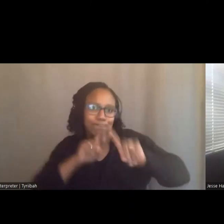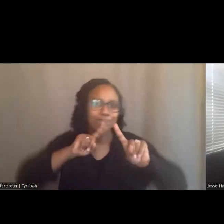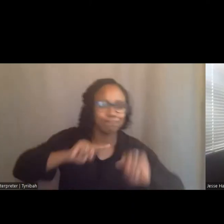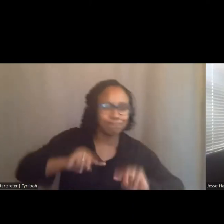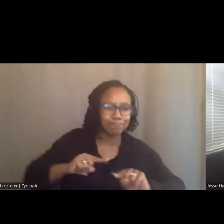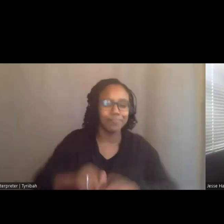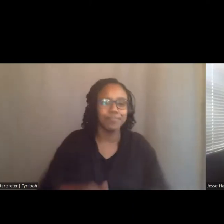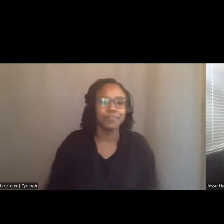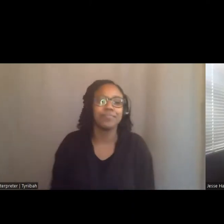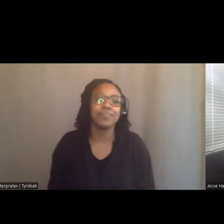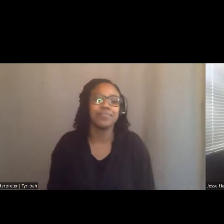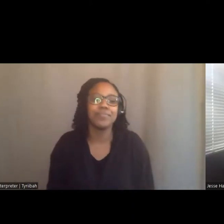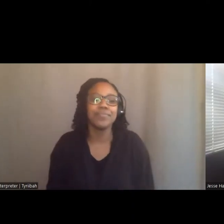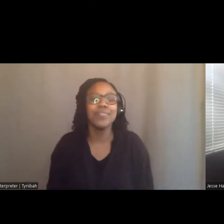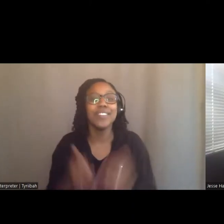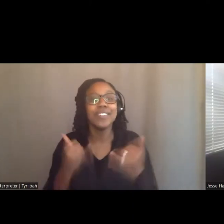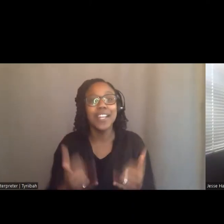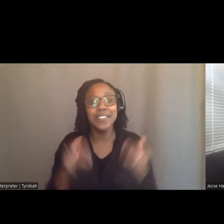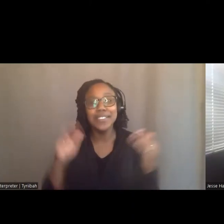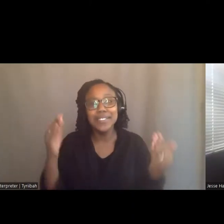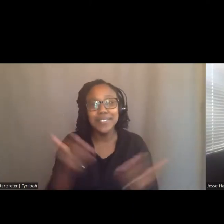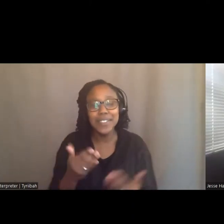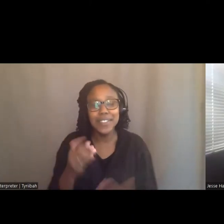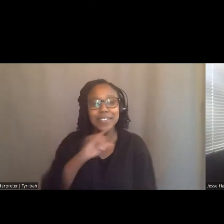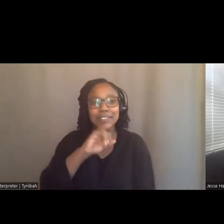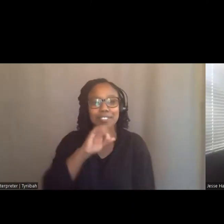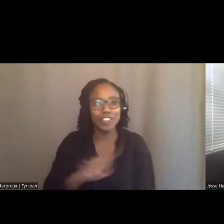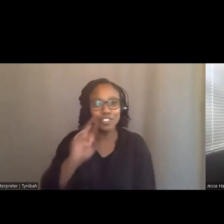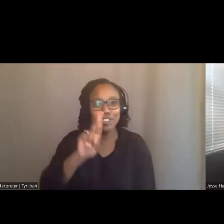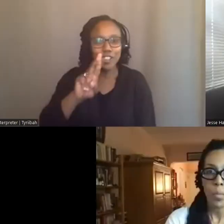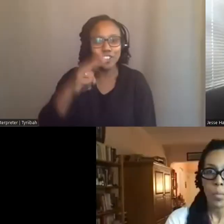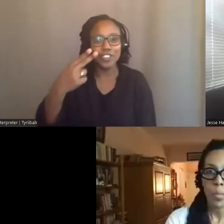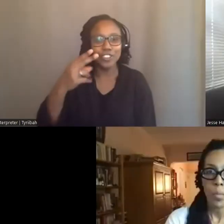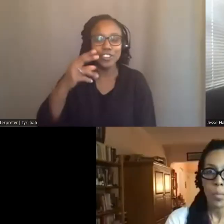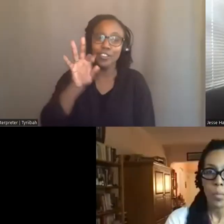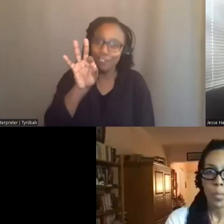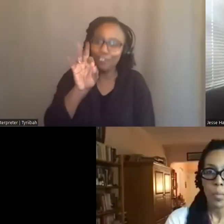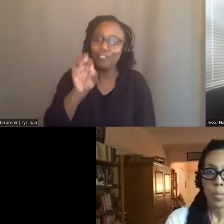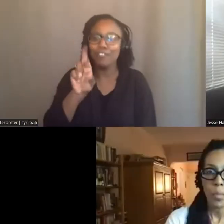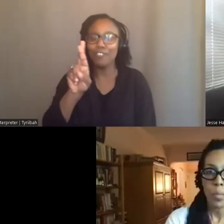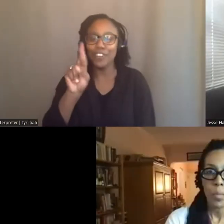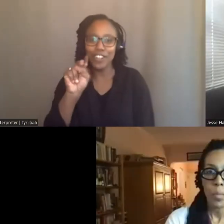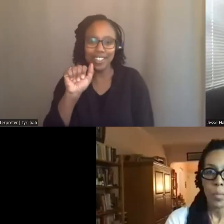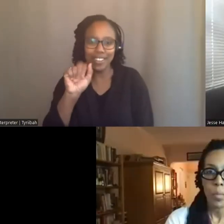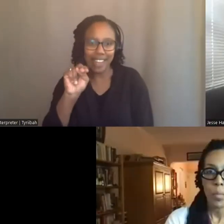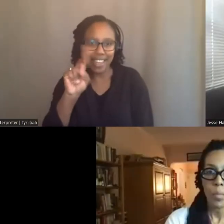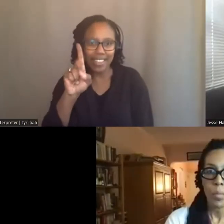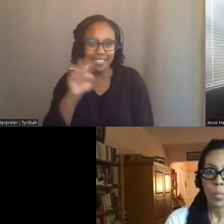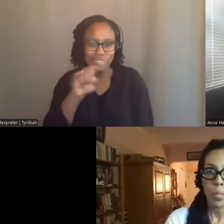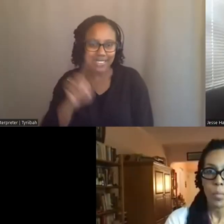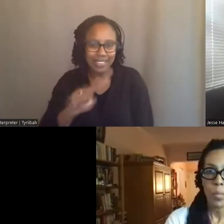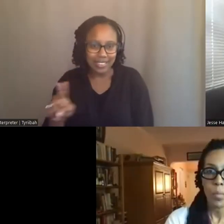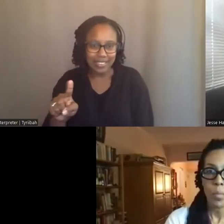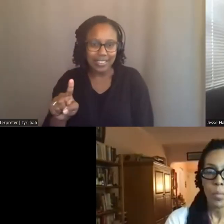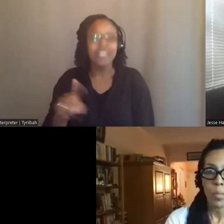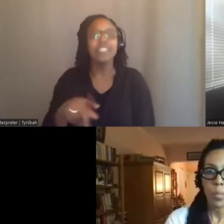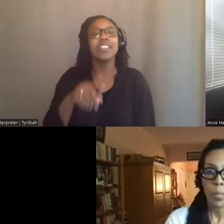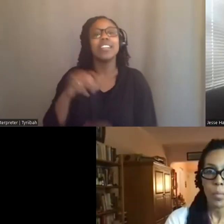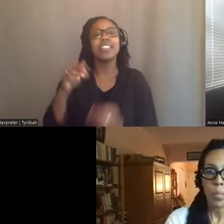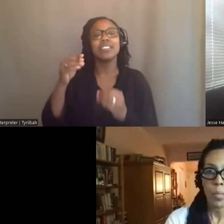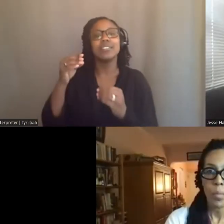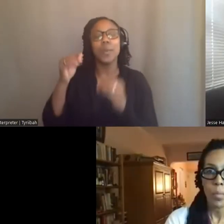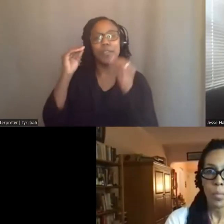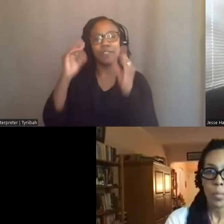I am happy to welcome Johanna Fernández, Associate Professor of History at Baruch College of the